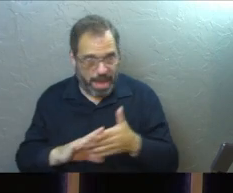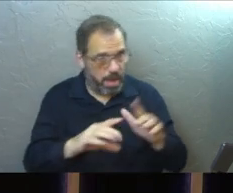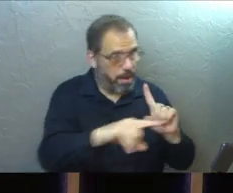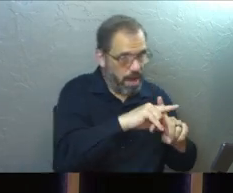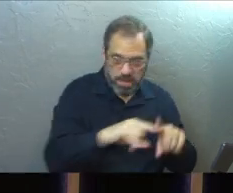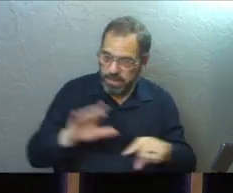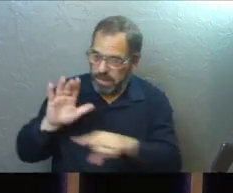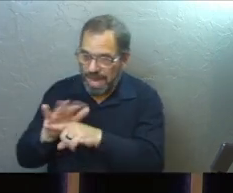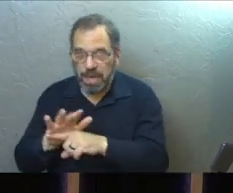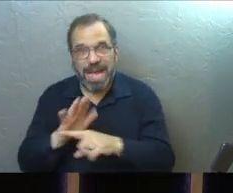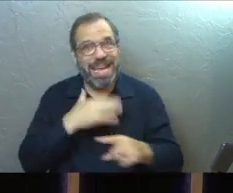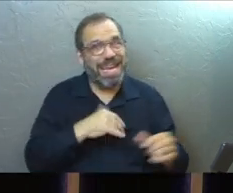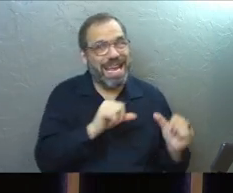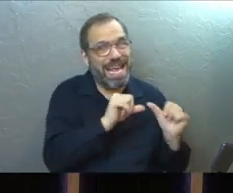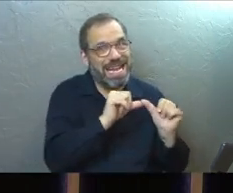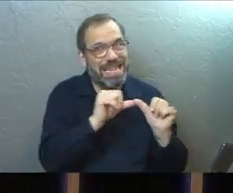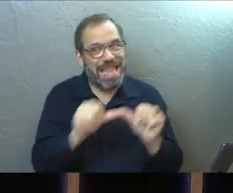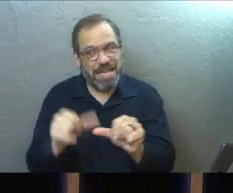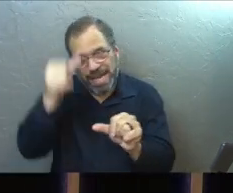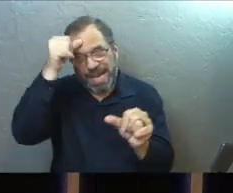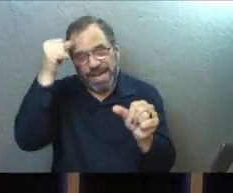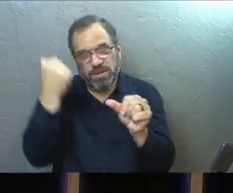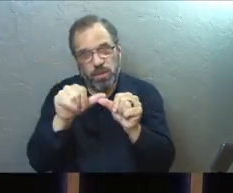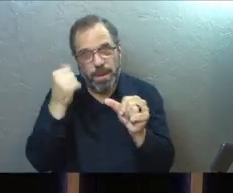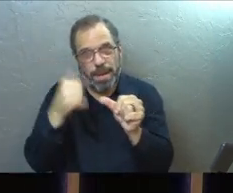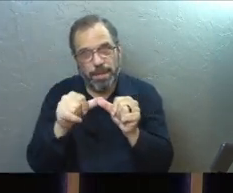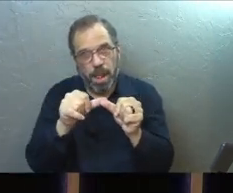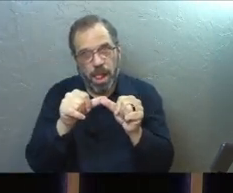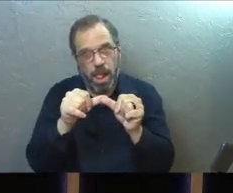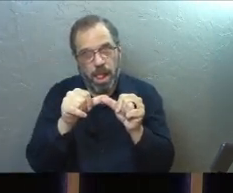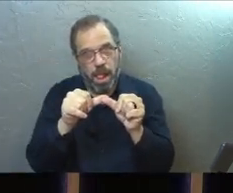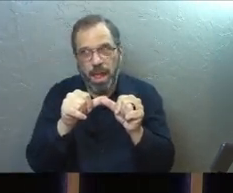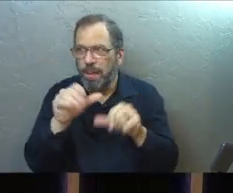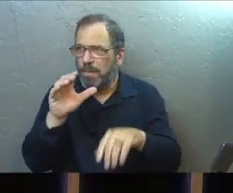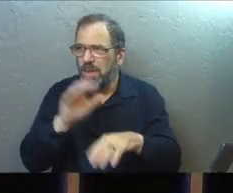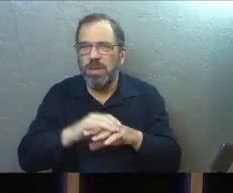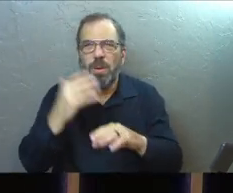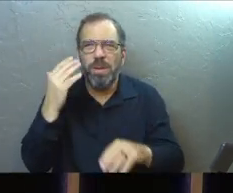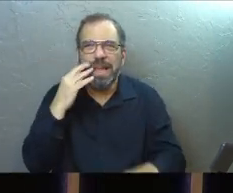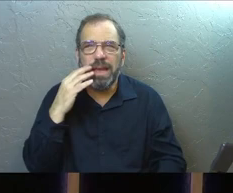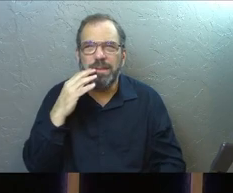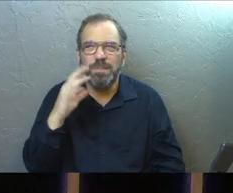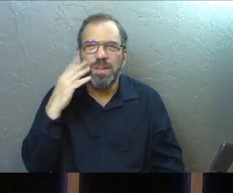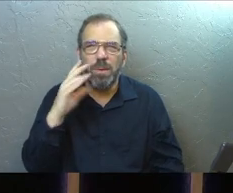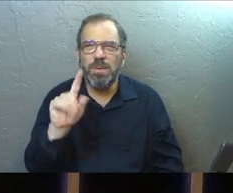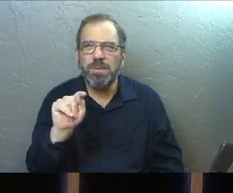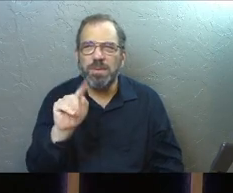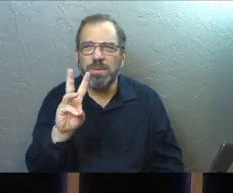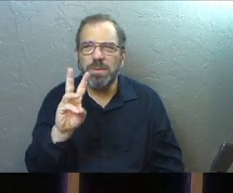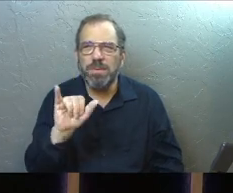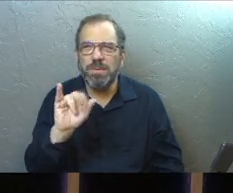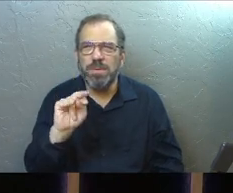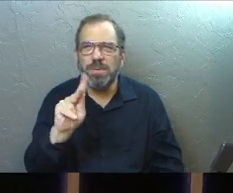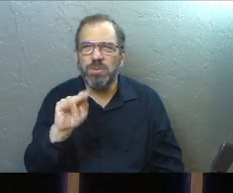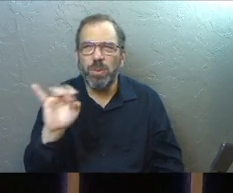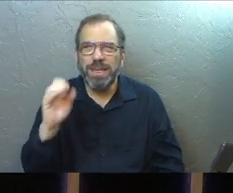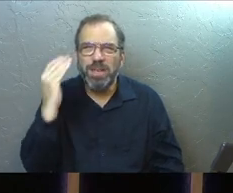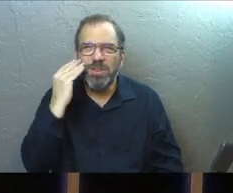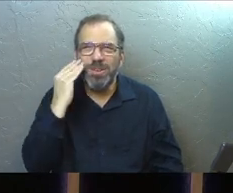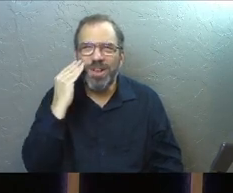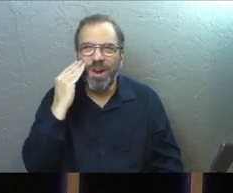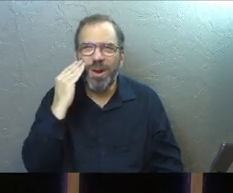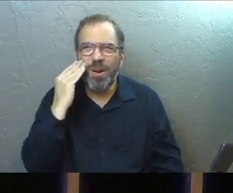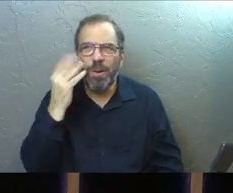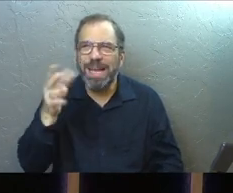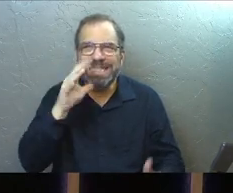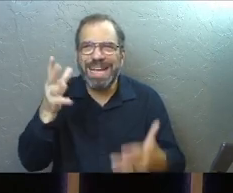it lasts. It has a shelf life, like a Twinkie. It goes on and on and on